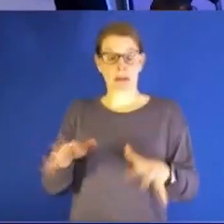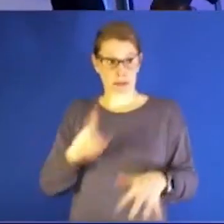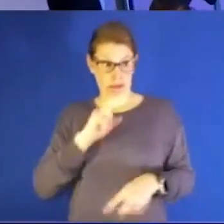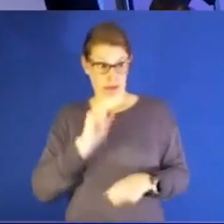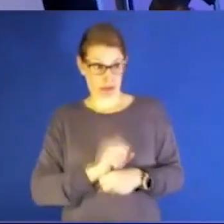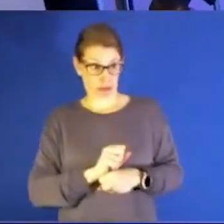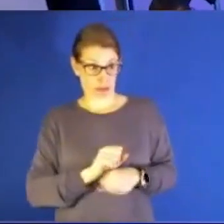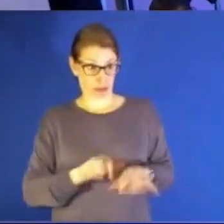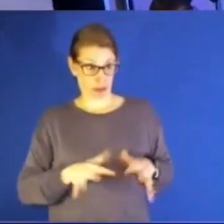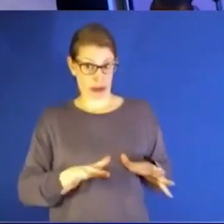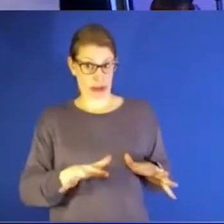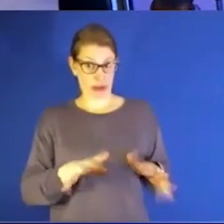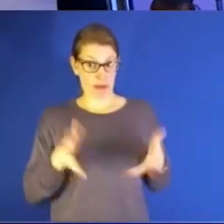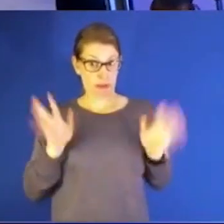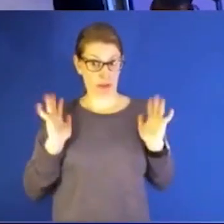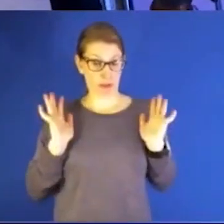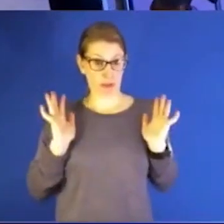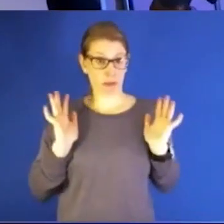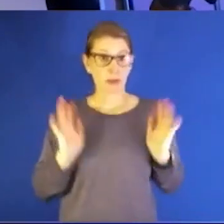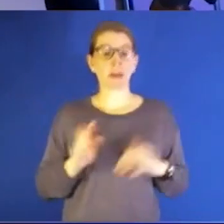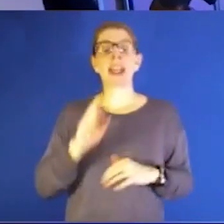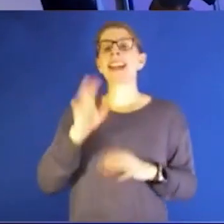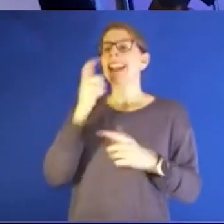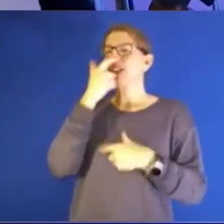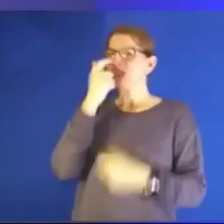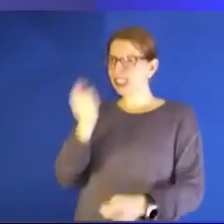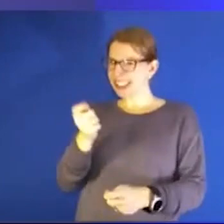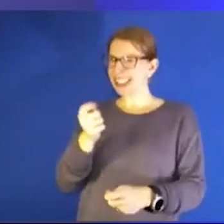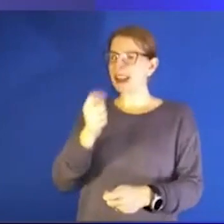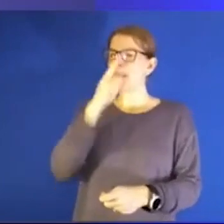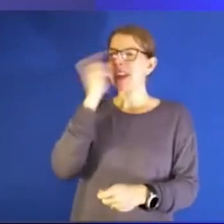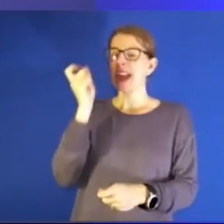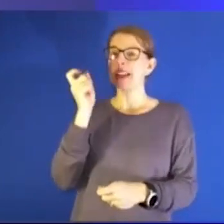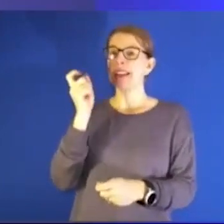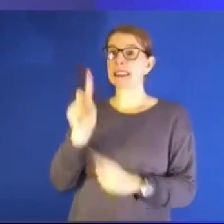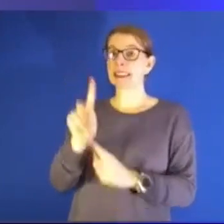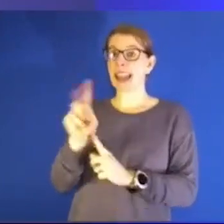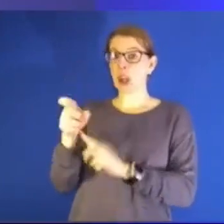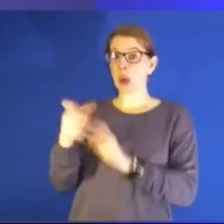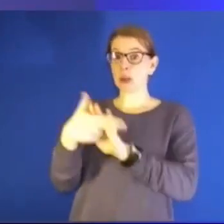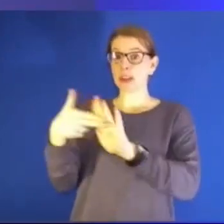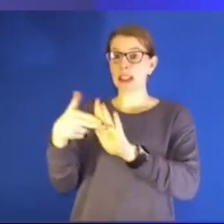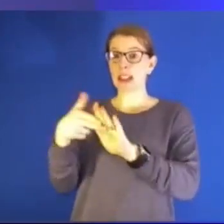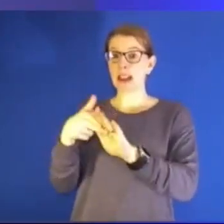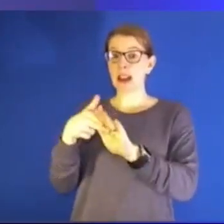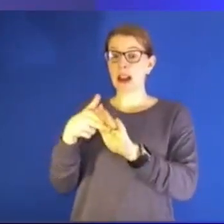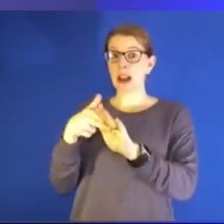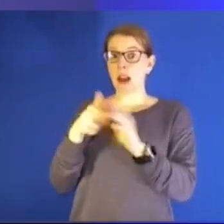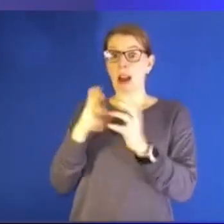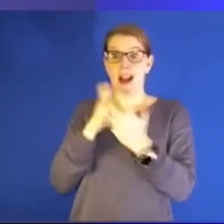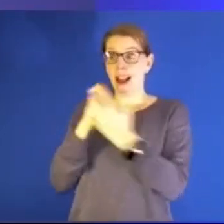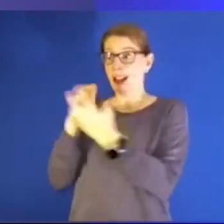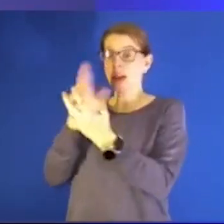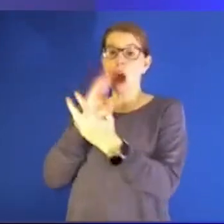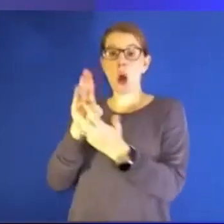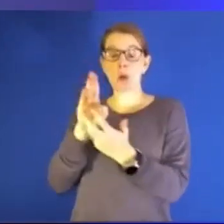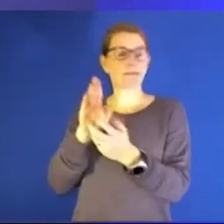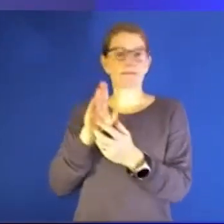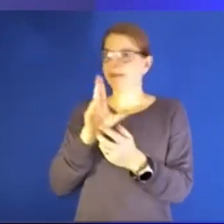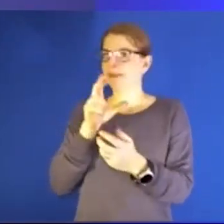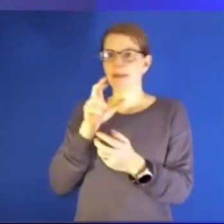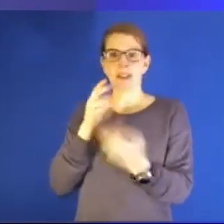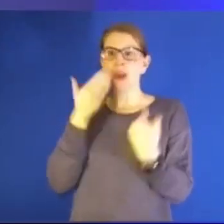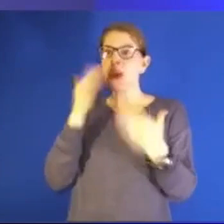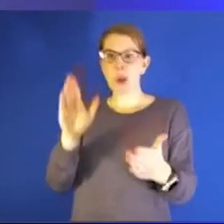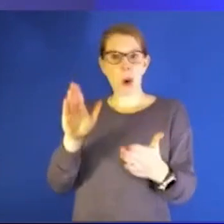that's also an interesting point, because I think this is an underdiagnosed entity. We know of patients that come into the hospital with chest pain and shortness of breath, but